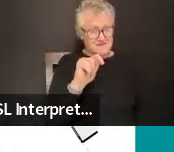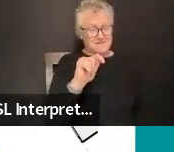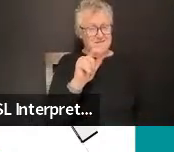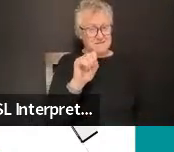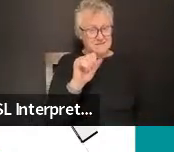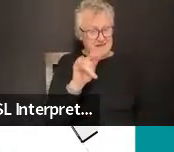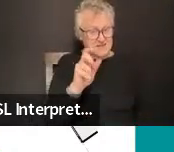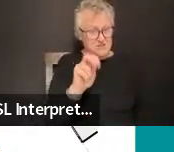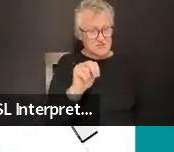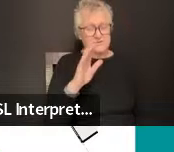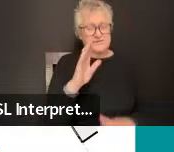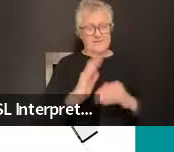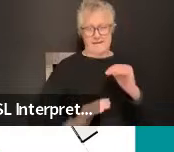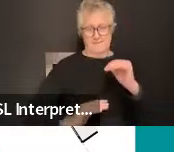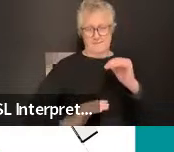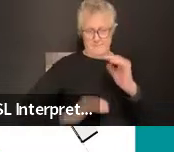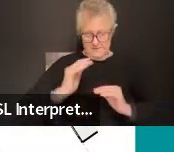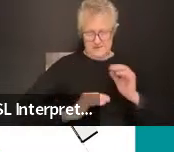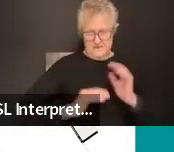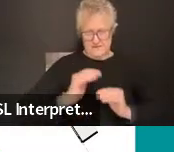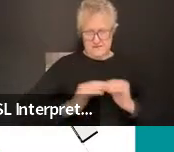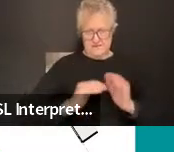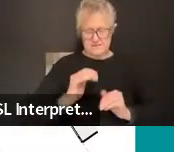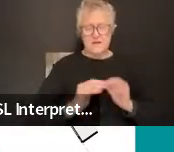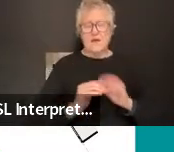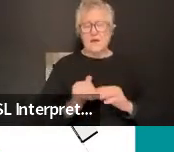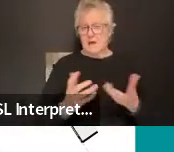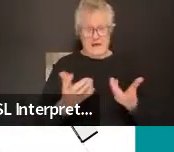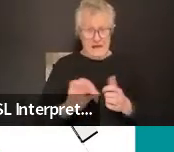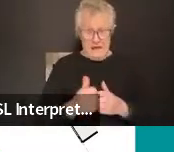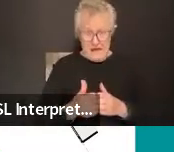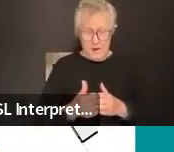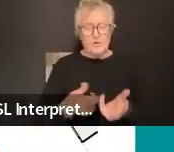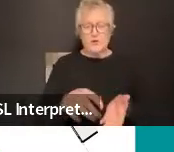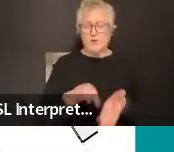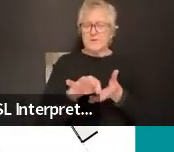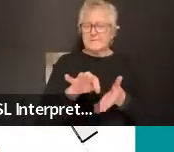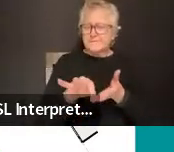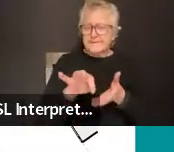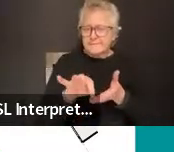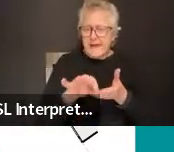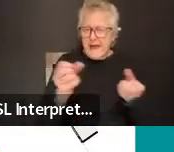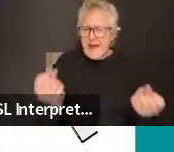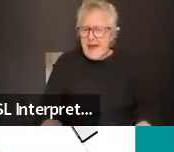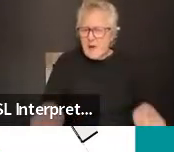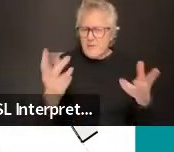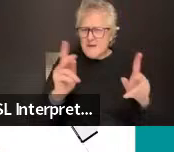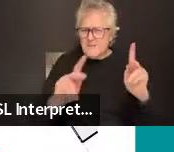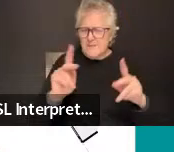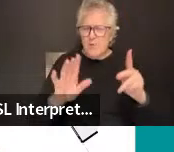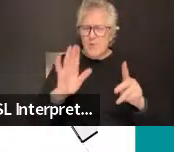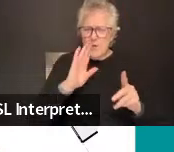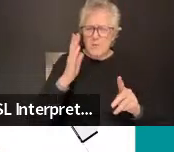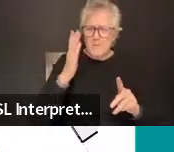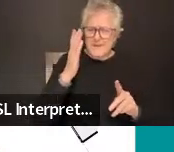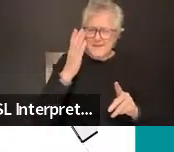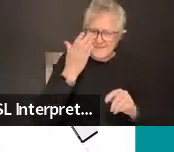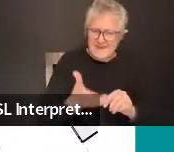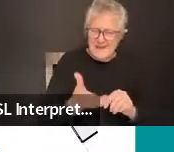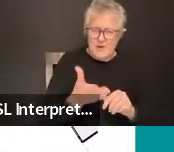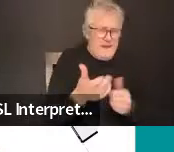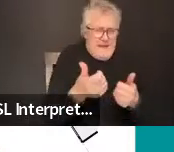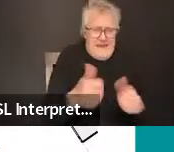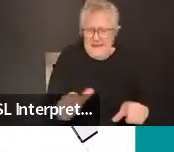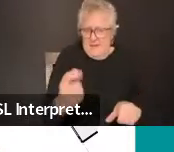same, that you calculate how many people would be in a place at a certain time and how much time you need to get them out of